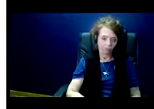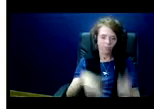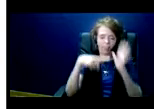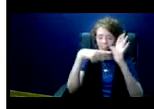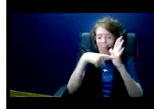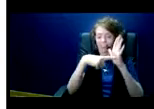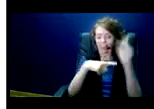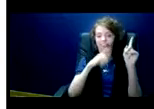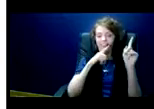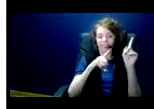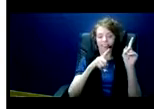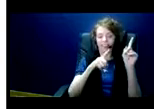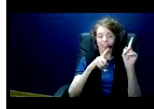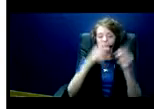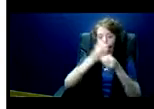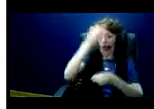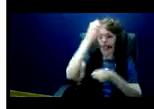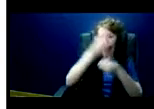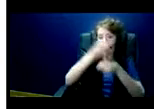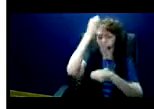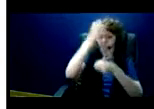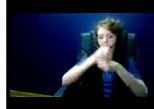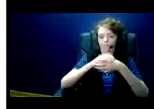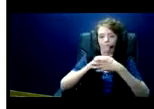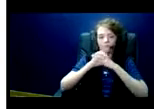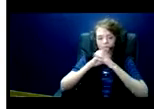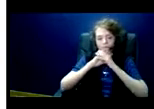This is an umbrella.